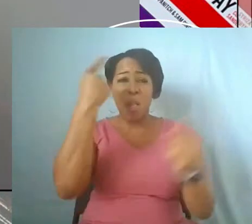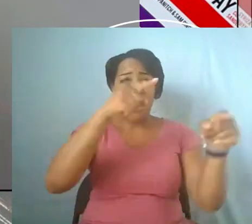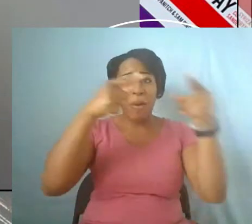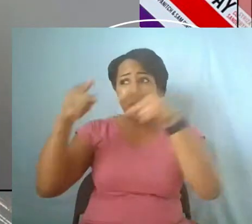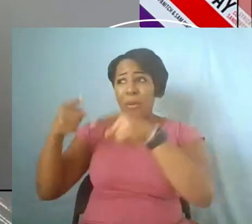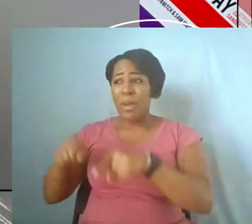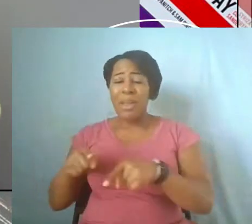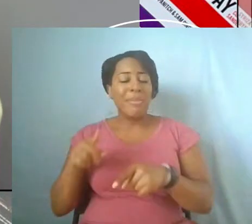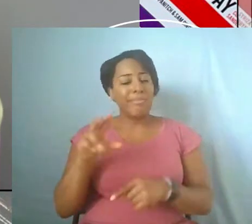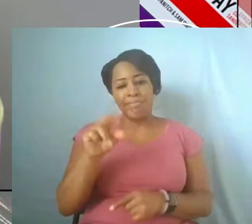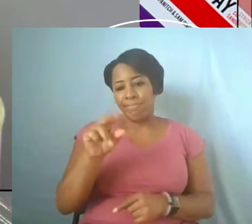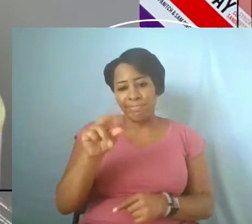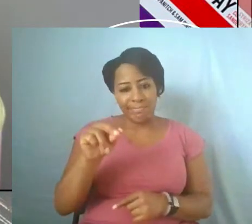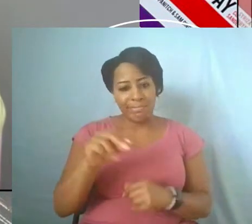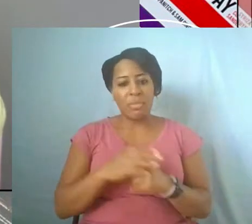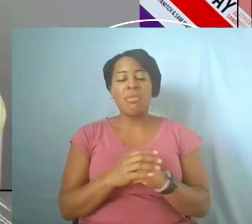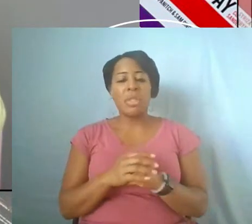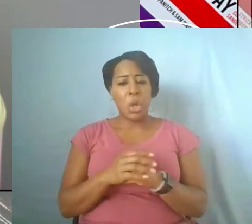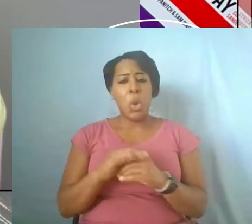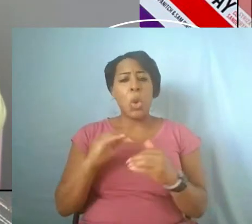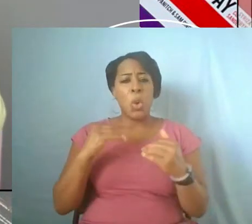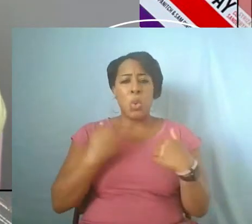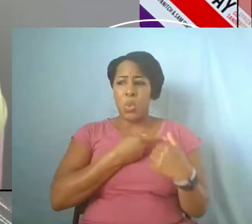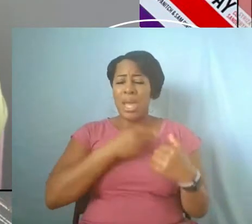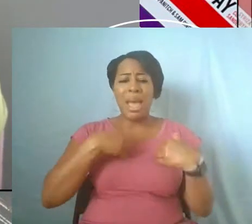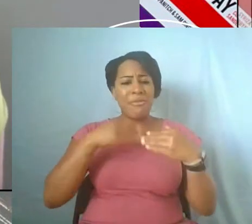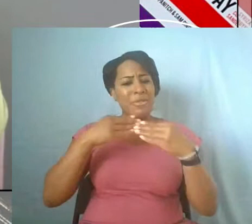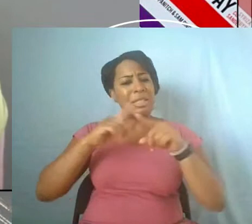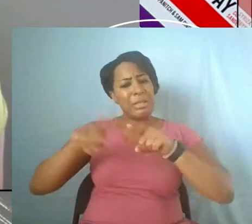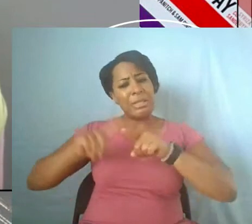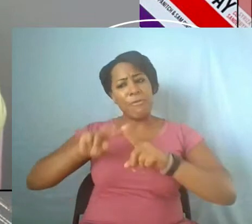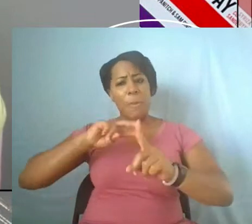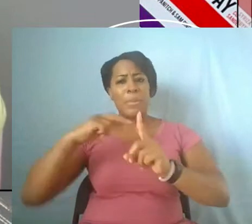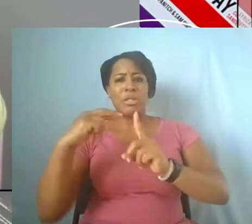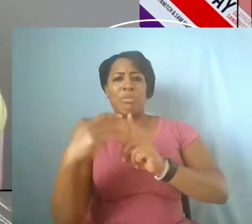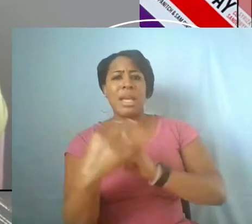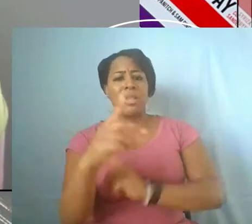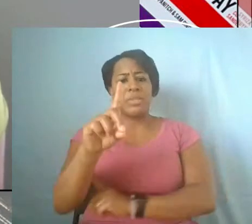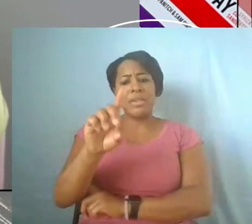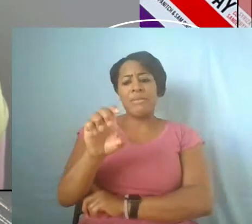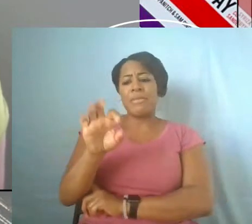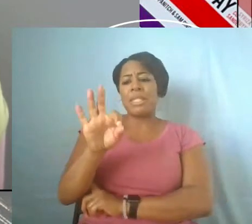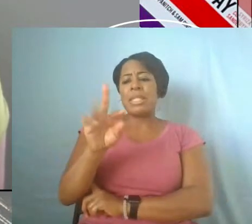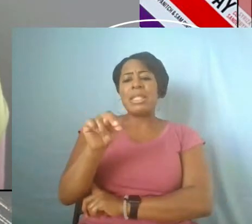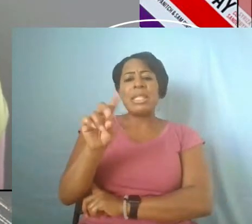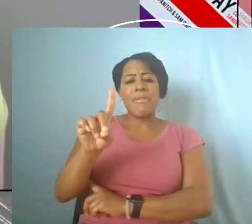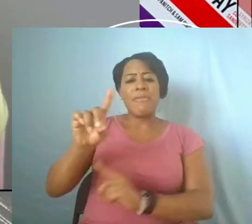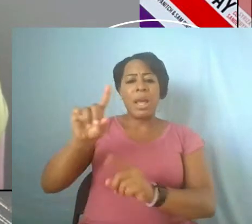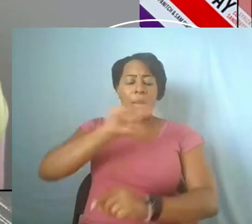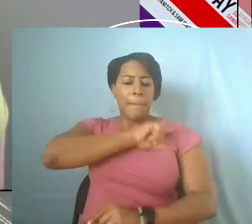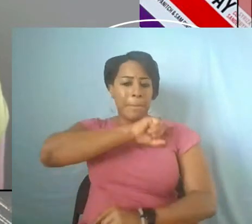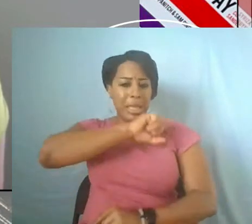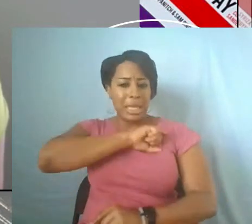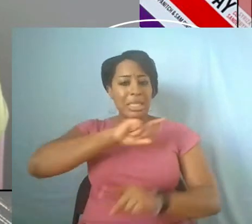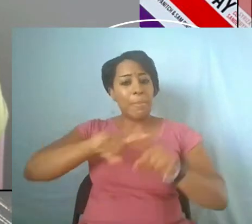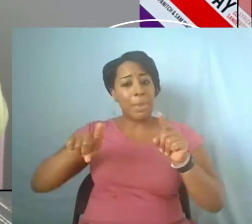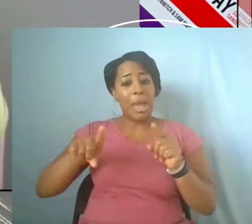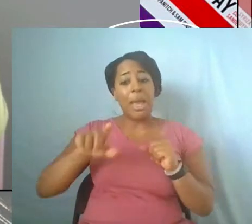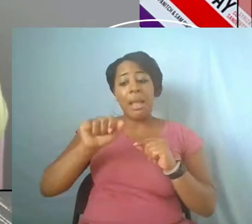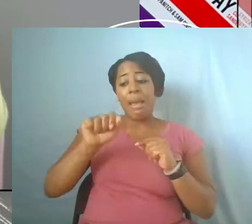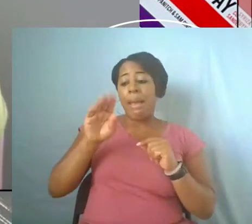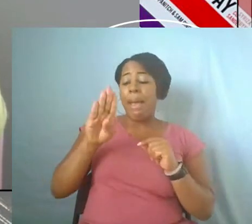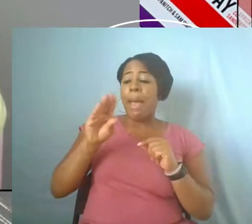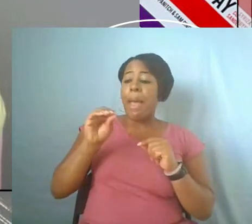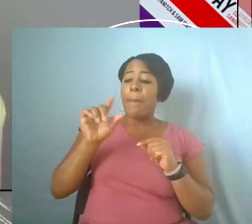while there are multiple interpretations of what defund police means, abolitionists understand that the